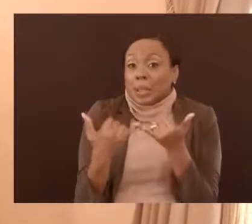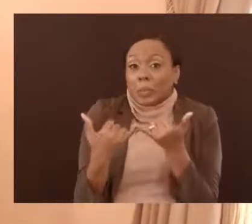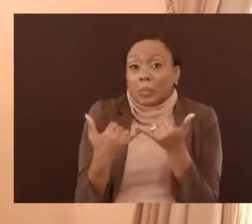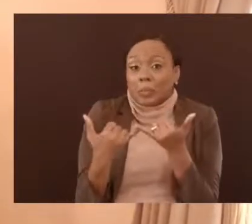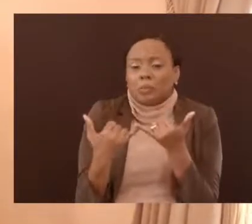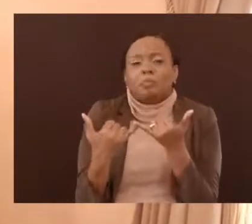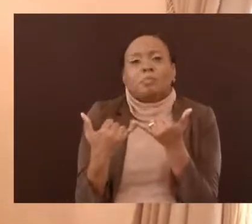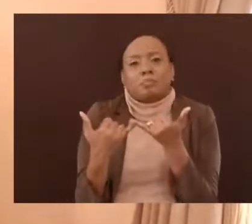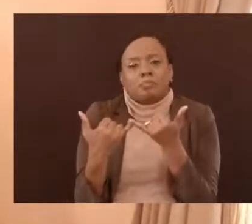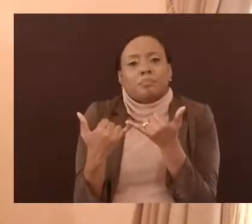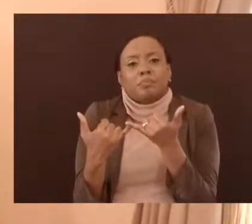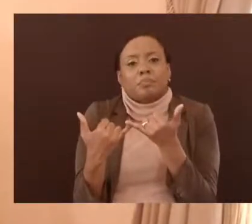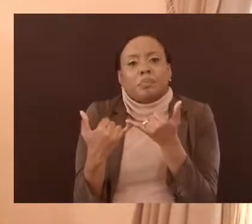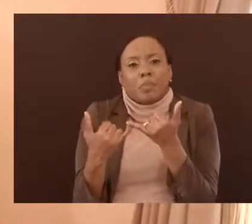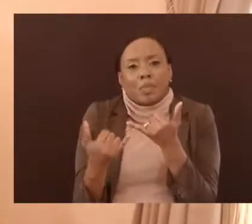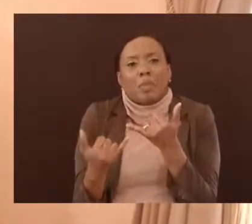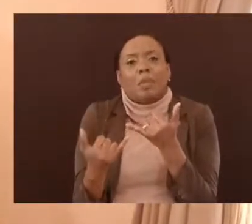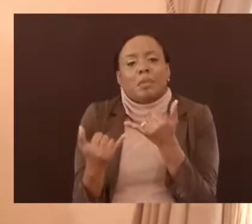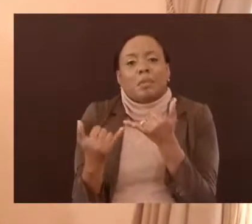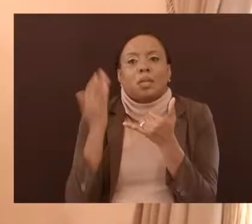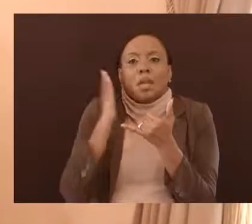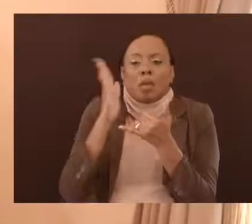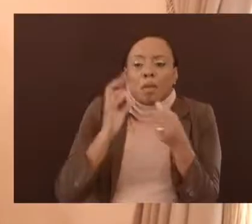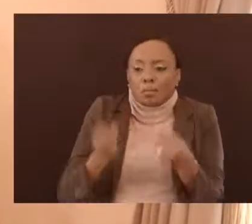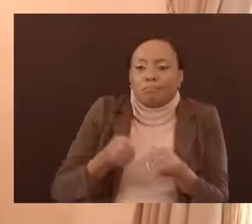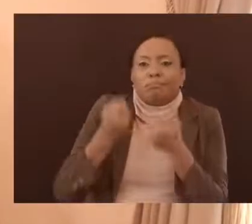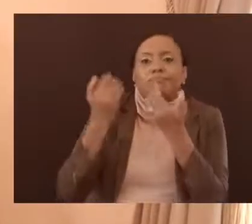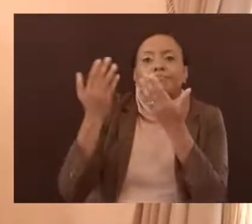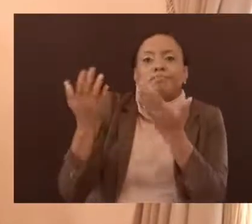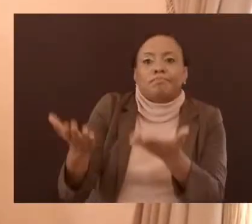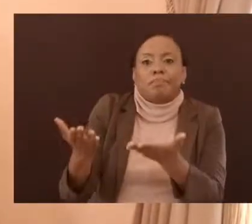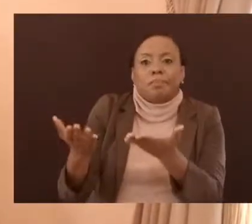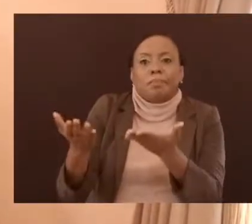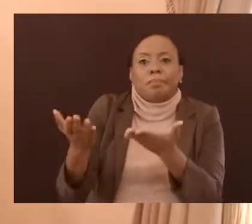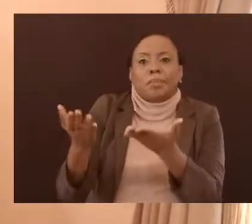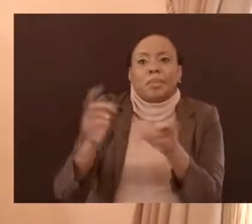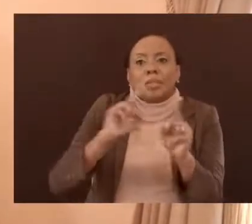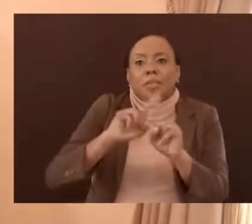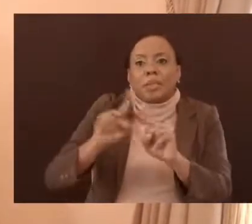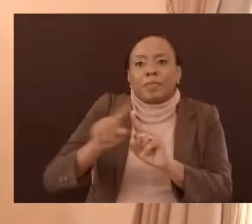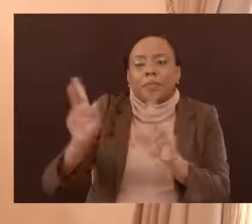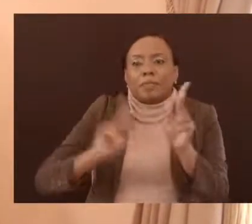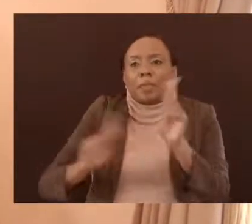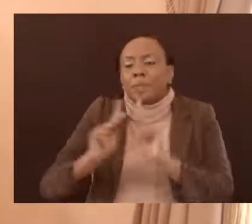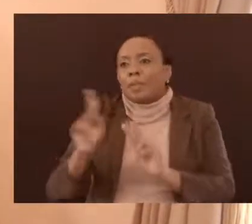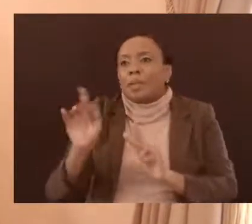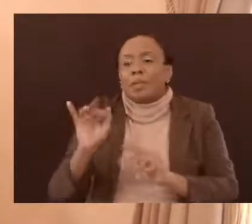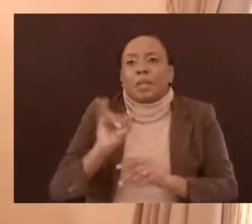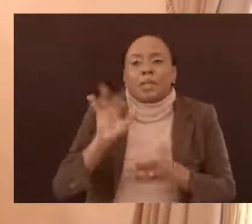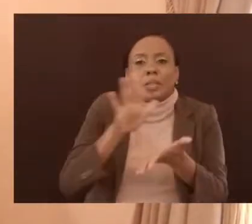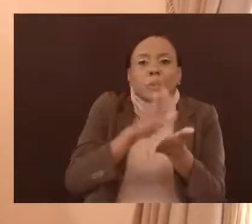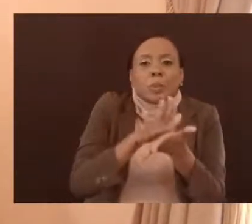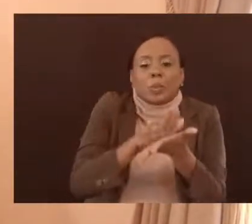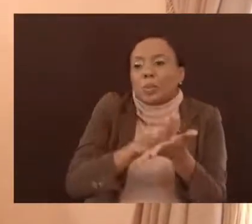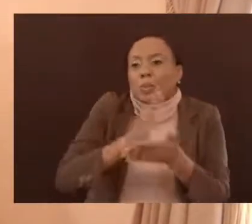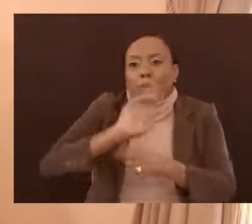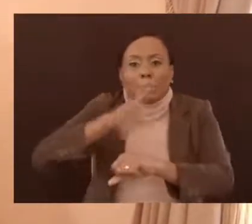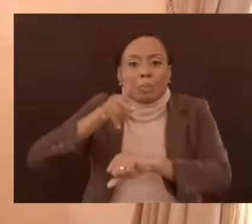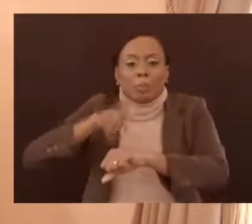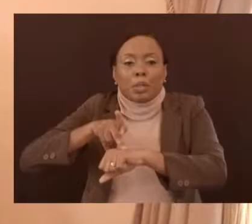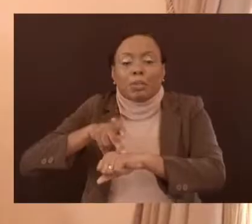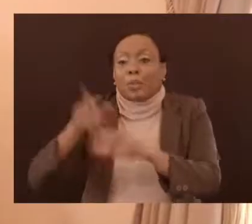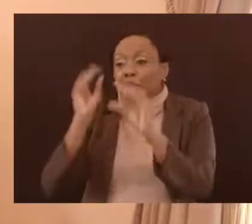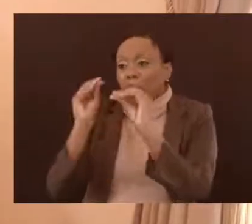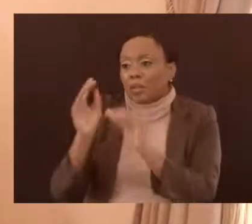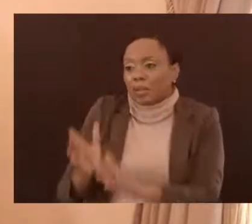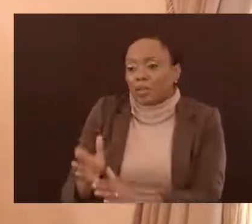we intend to bring to our stakeholders very, very shortly. Our stakeholders being our schools, our principals and